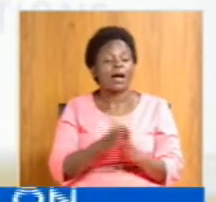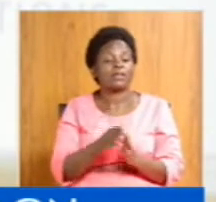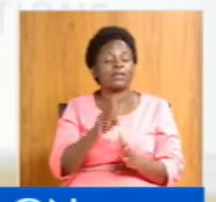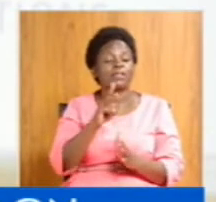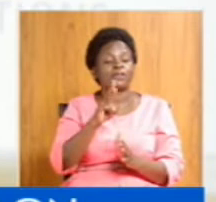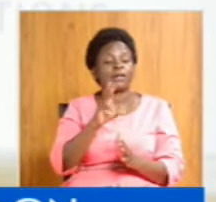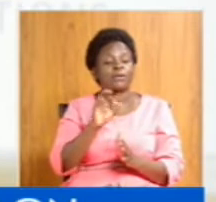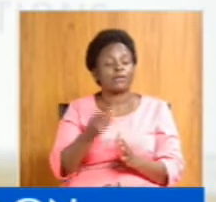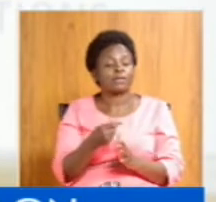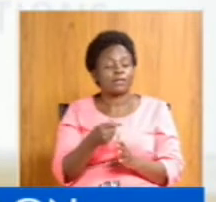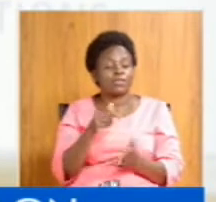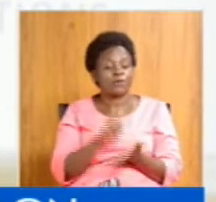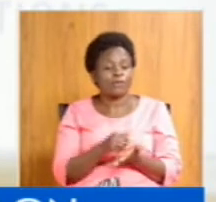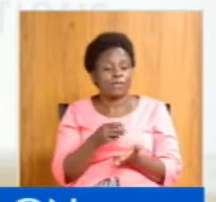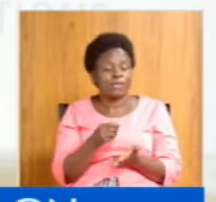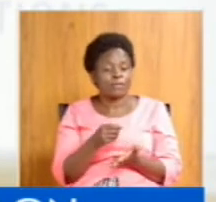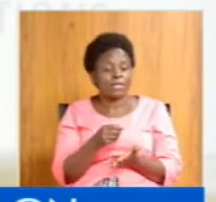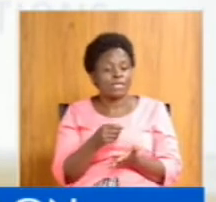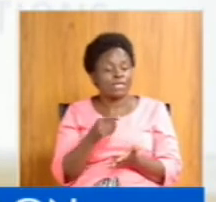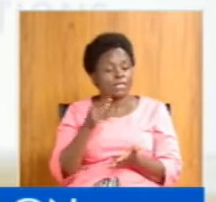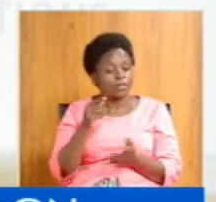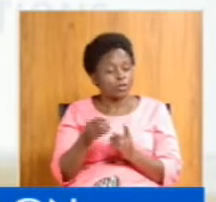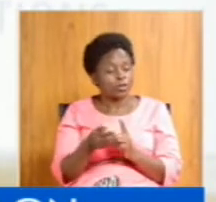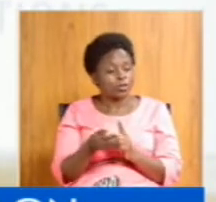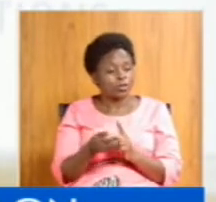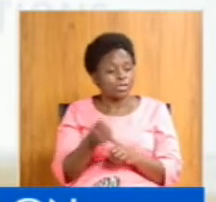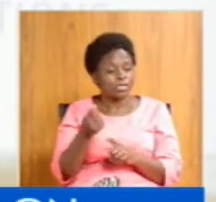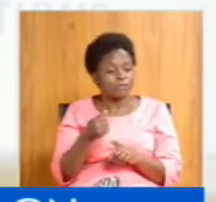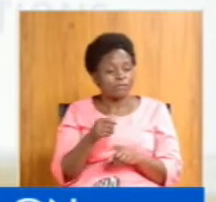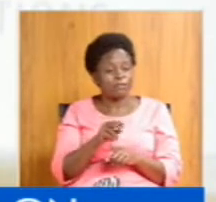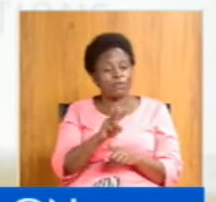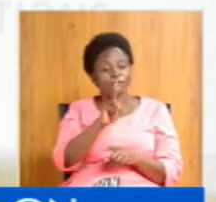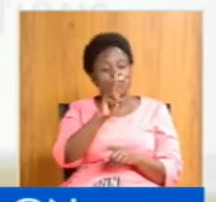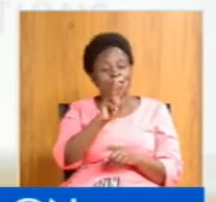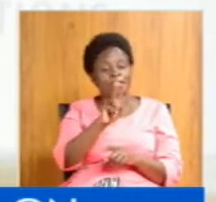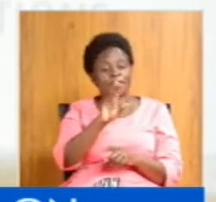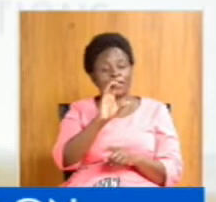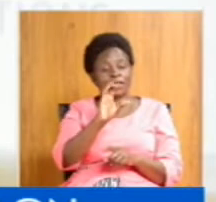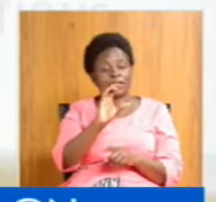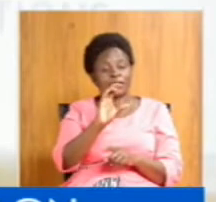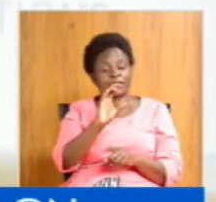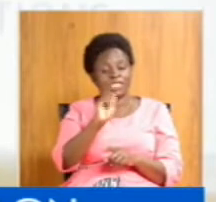,000 of that money was supposed to be received to the VAHT team.